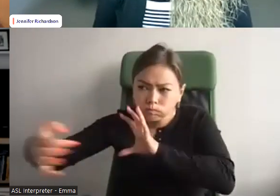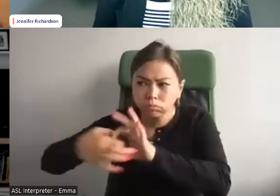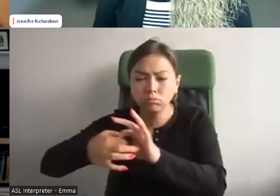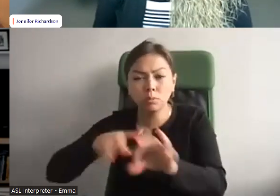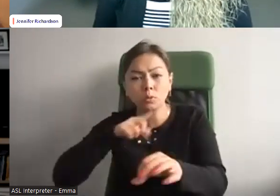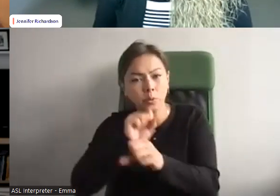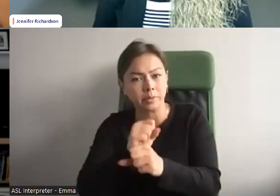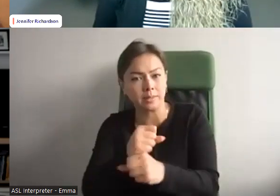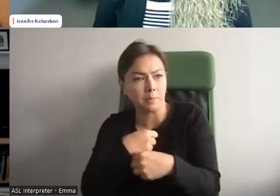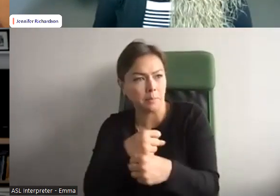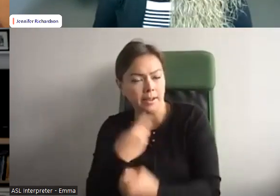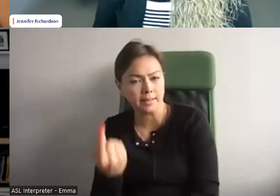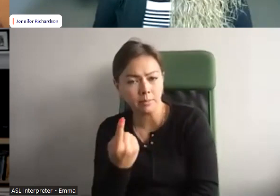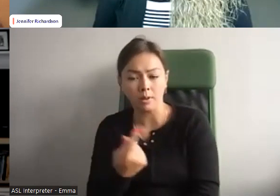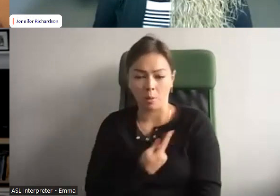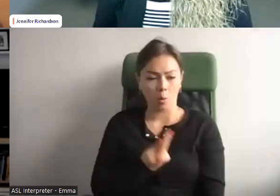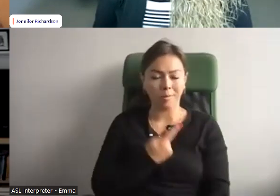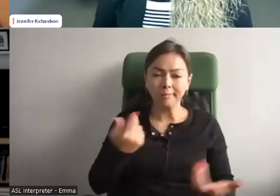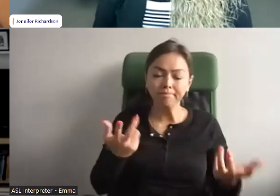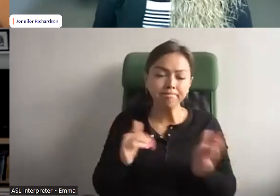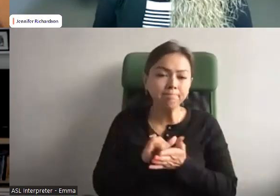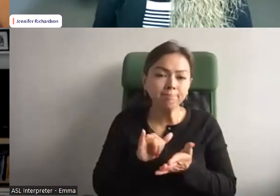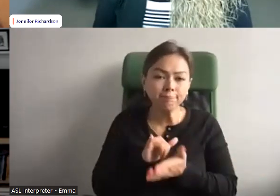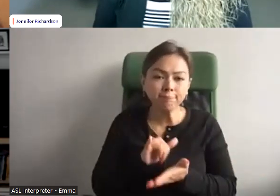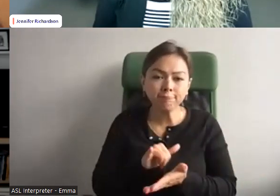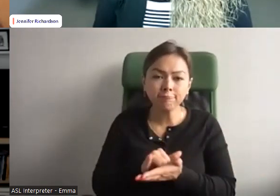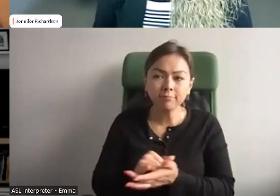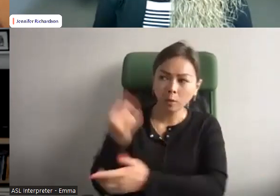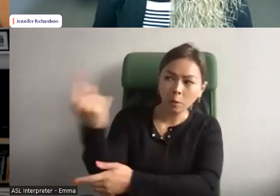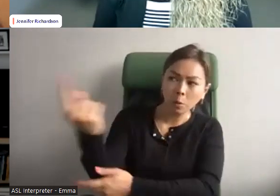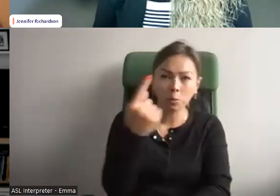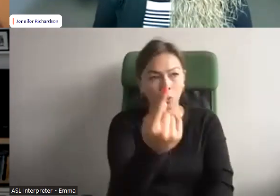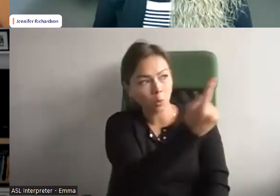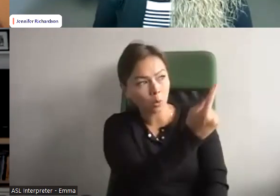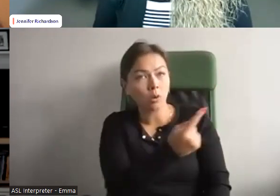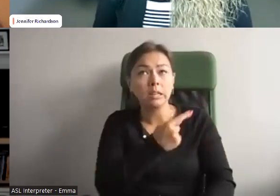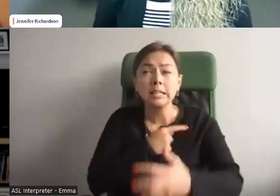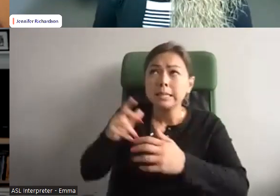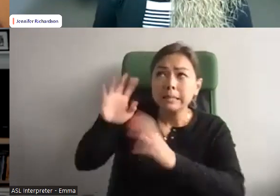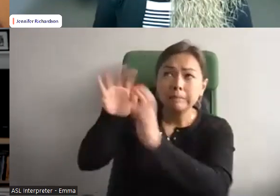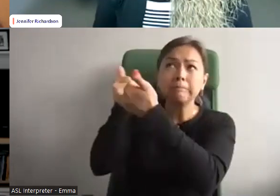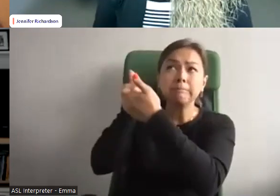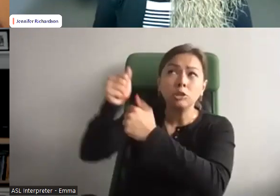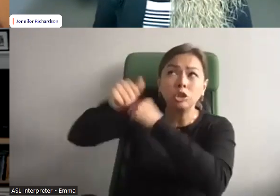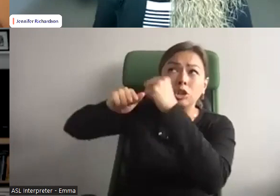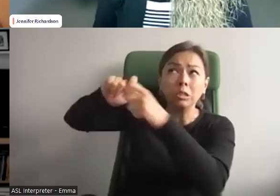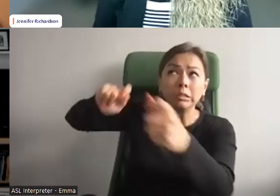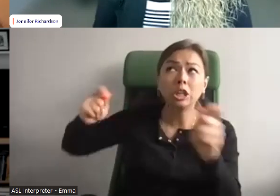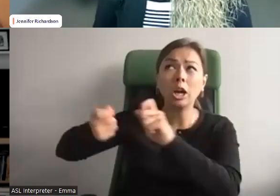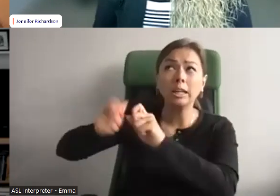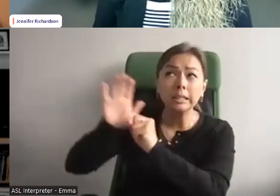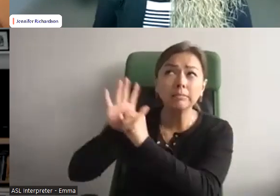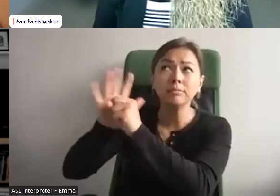don't think it's impossible. It's impossible to undertake structural change alone. So this becomes one way.